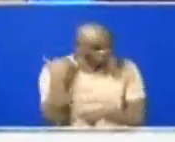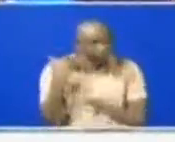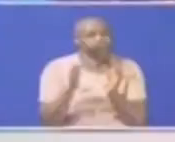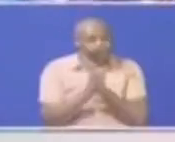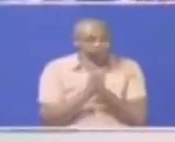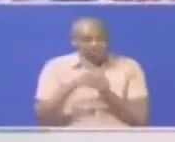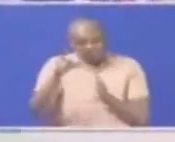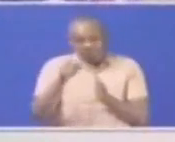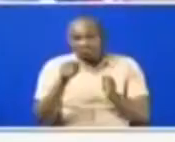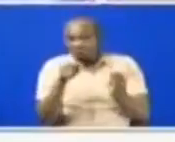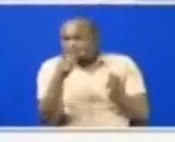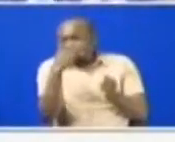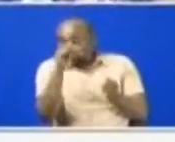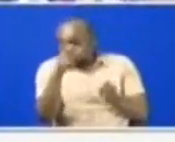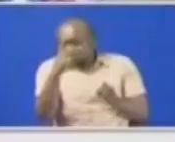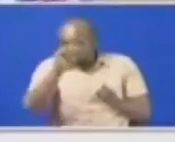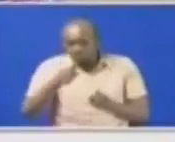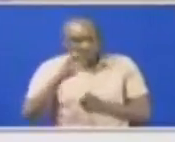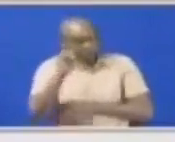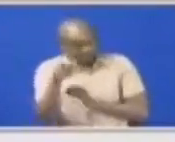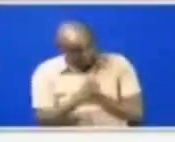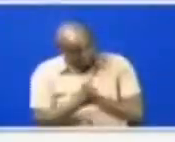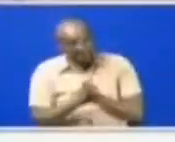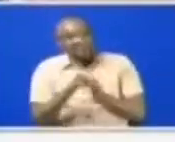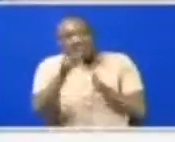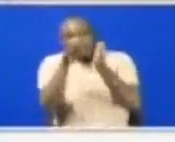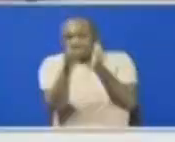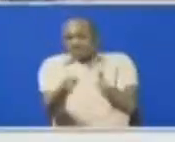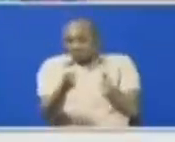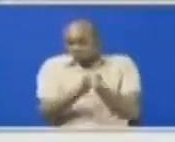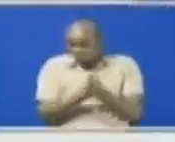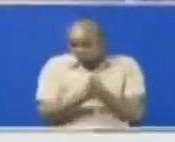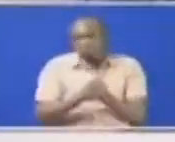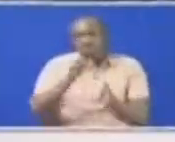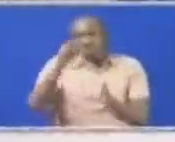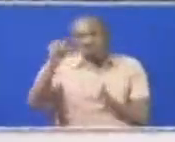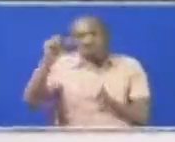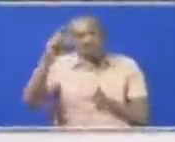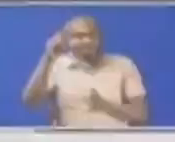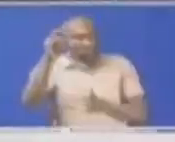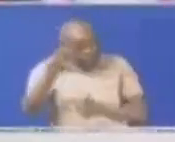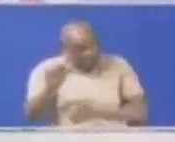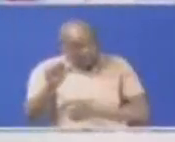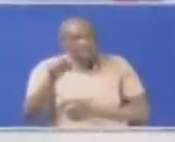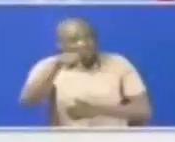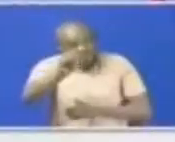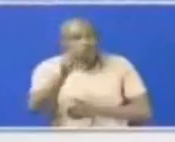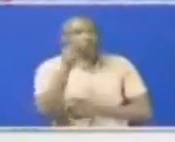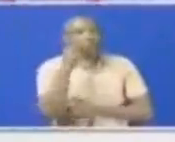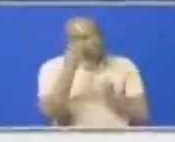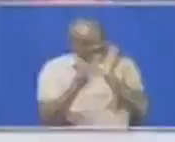Under 18 2000 meter steeplechase, silver medalist Sander Felis Chebet clocked